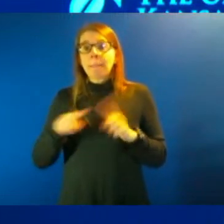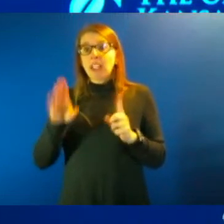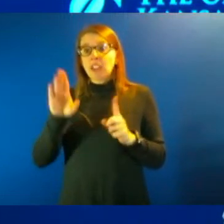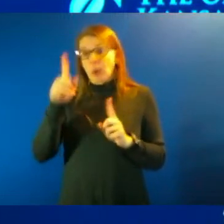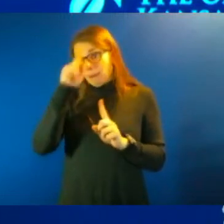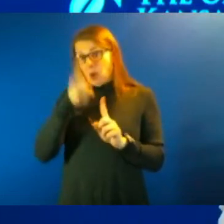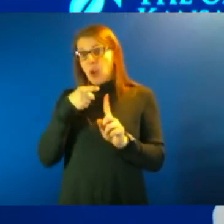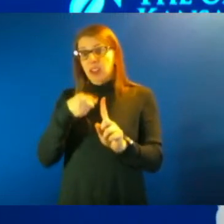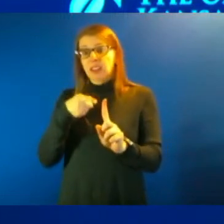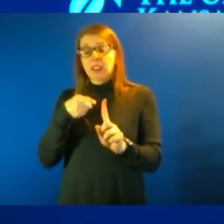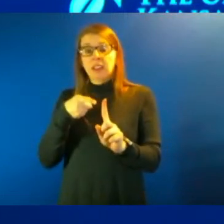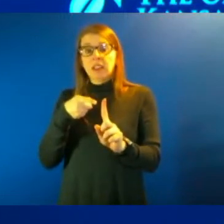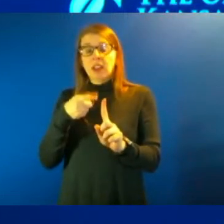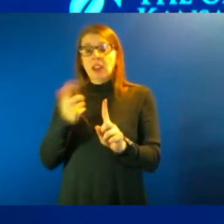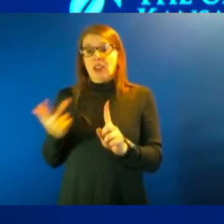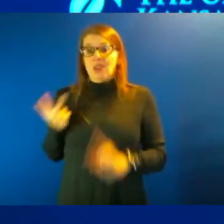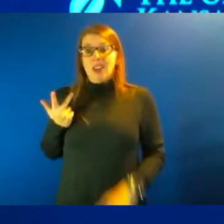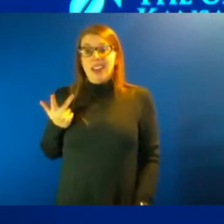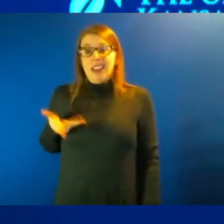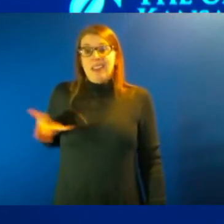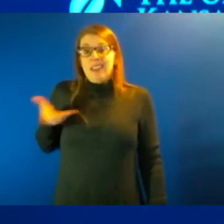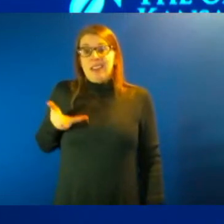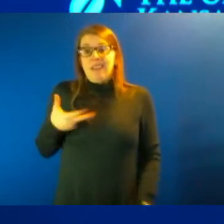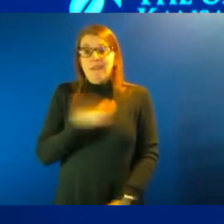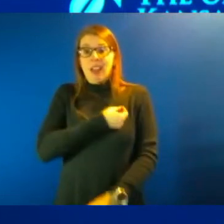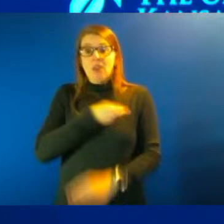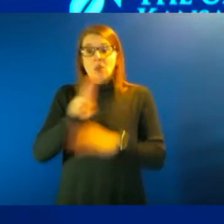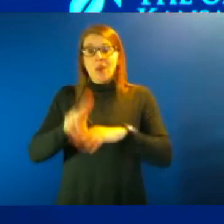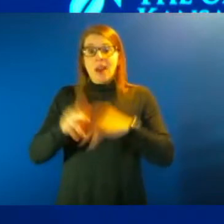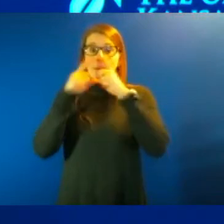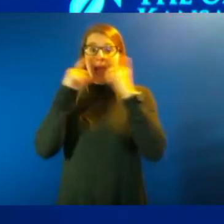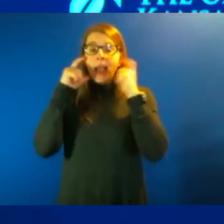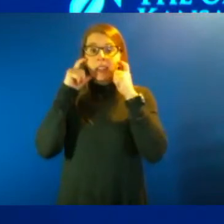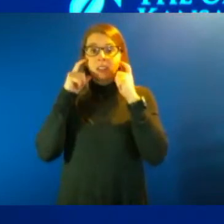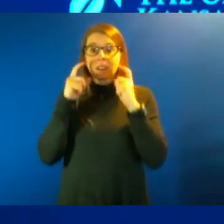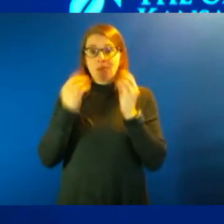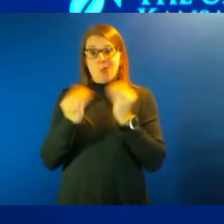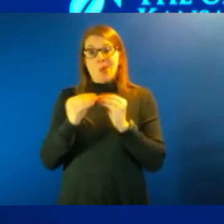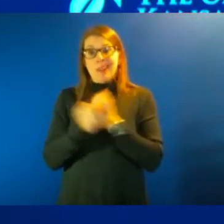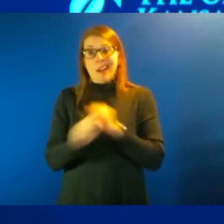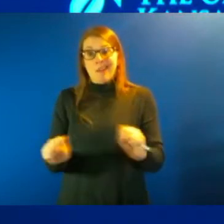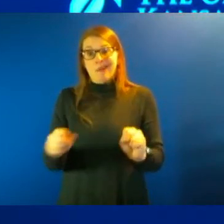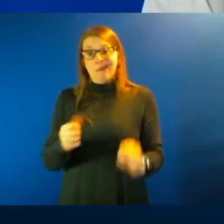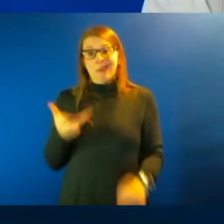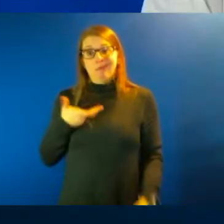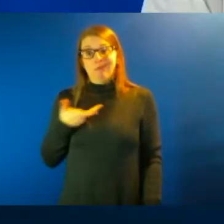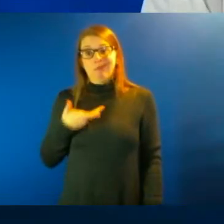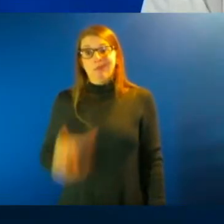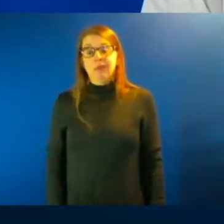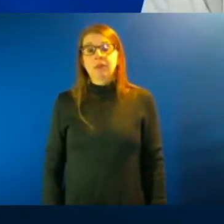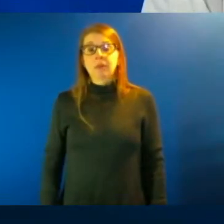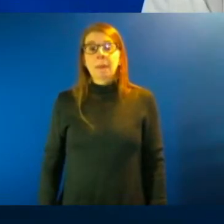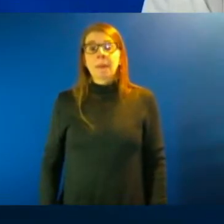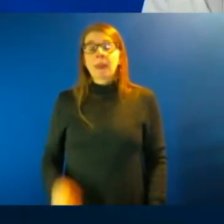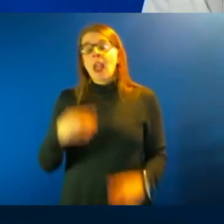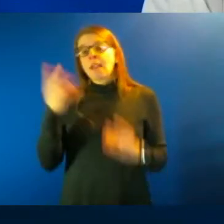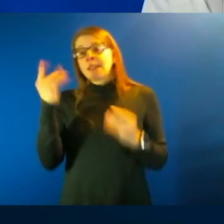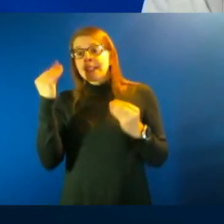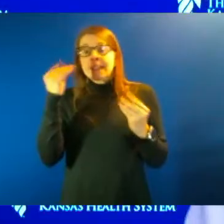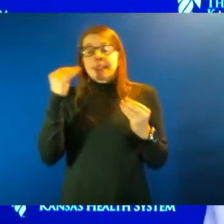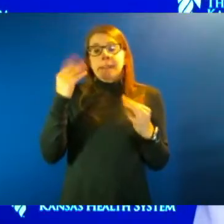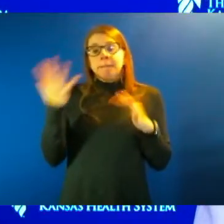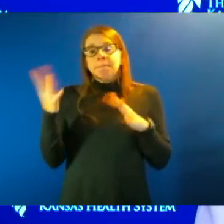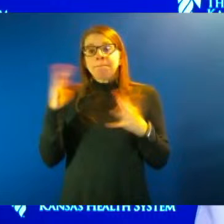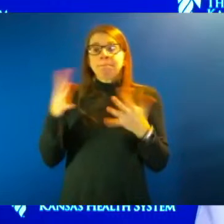all 3 of us are all vaccinated. We know that we put a mask on, we're going to be even safer. Yeah. So. Yep. And I've gone back and forth. When the